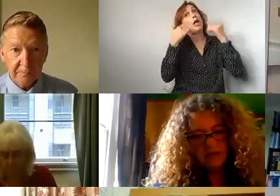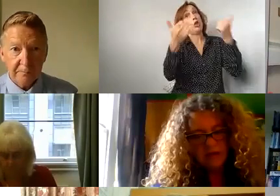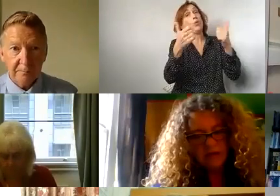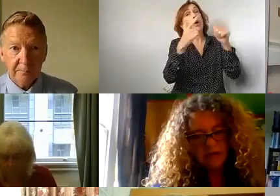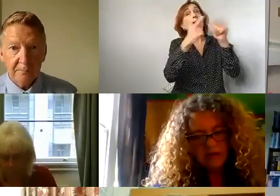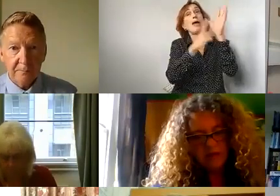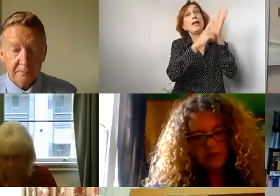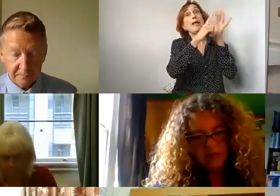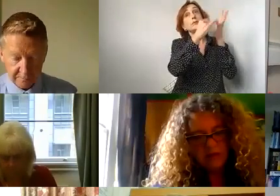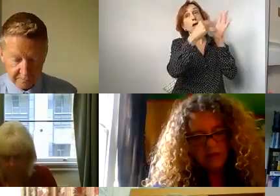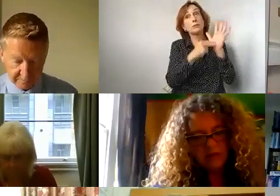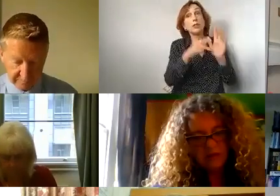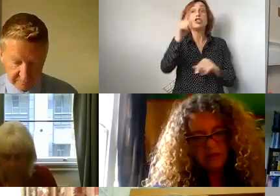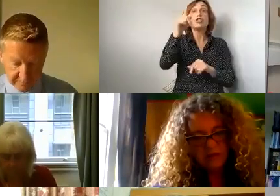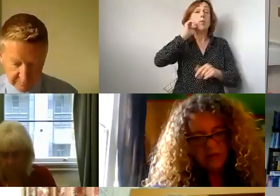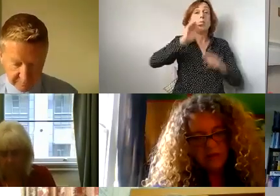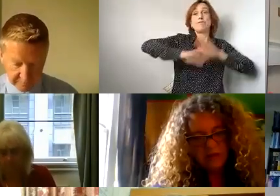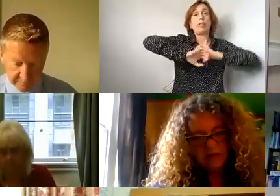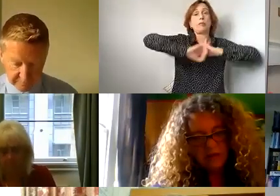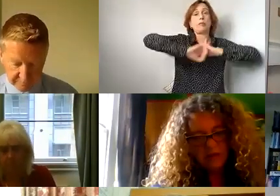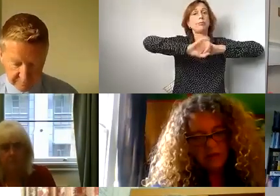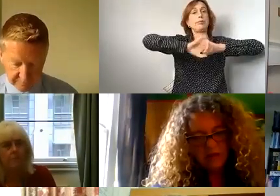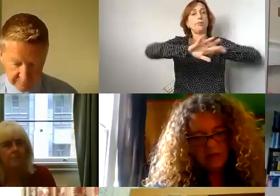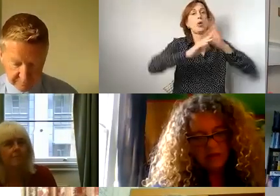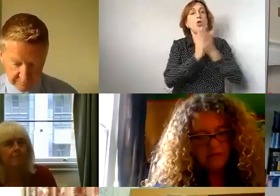Alison, who will be signing throughout this.